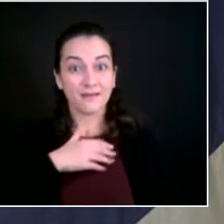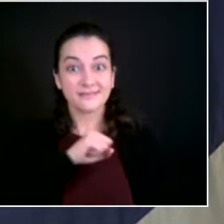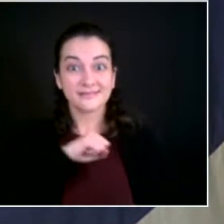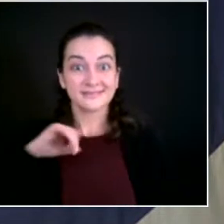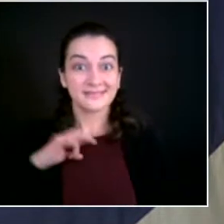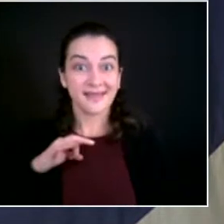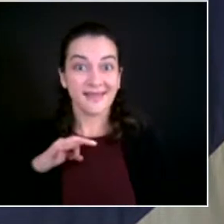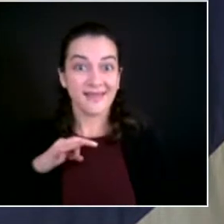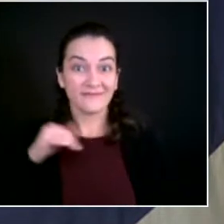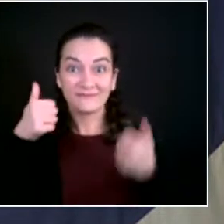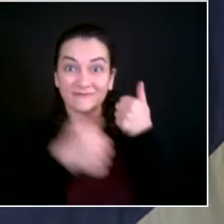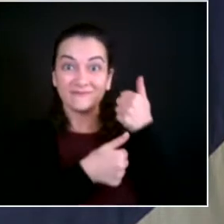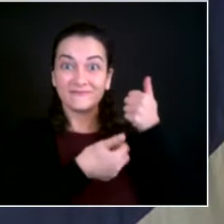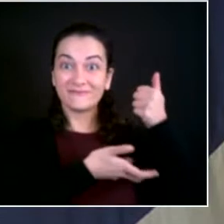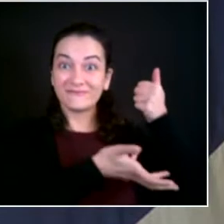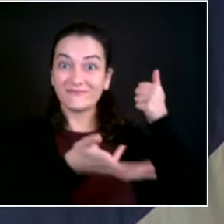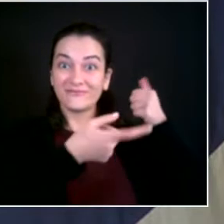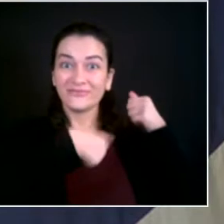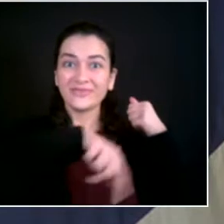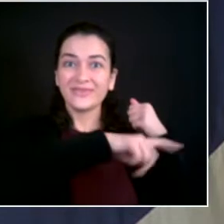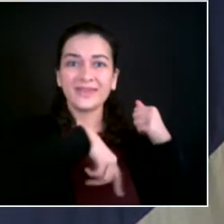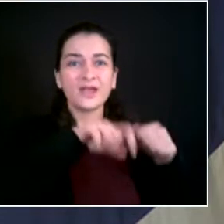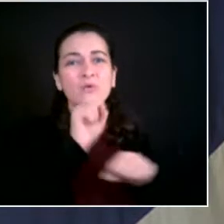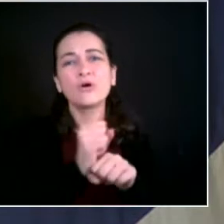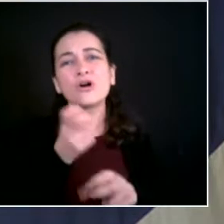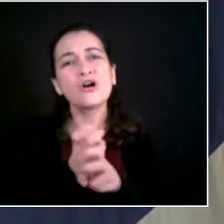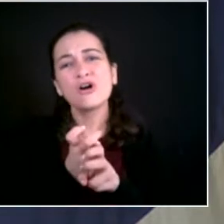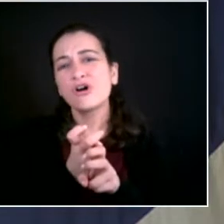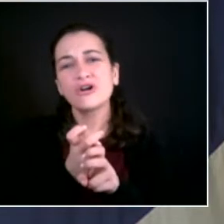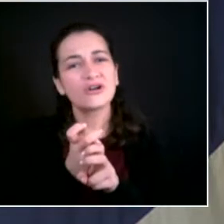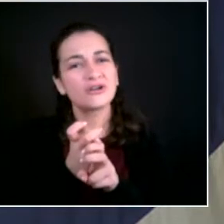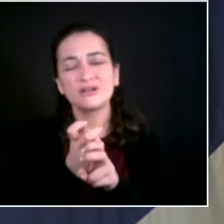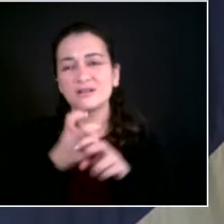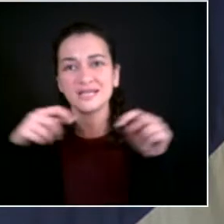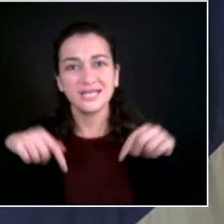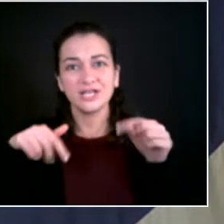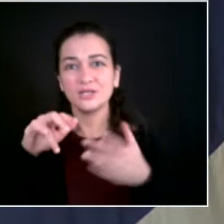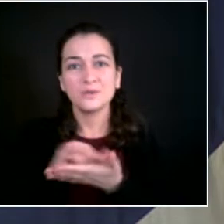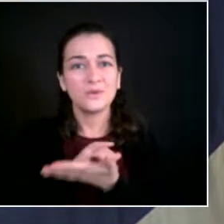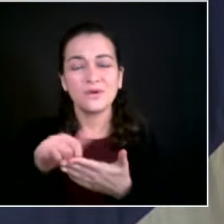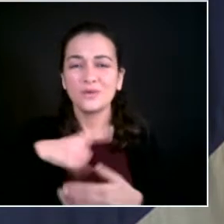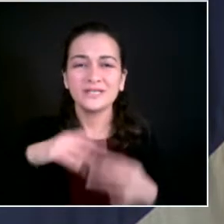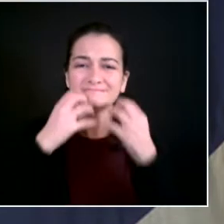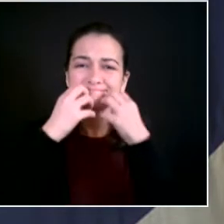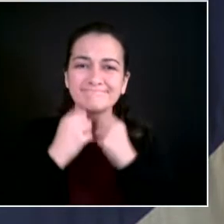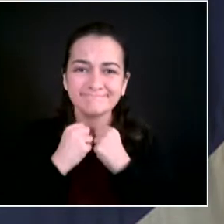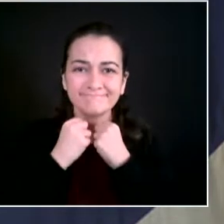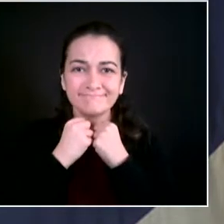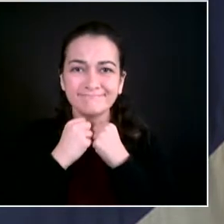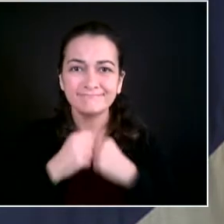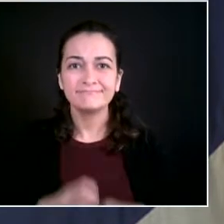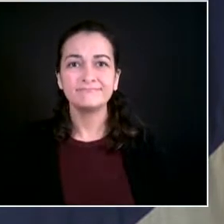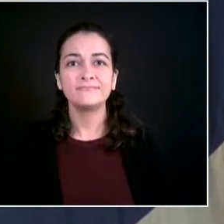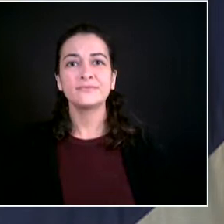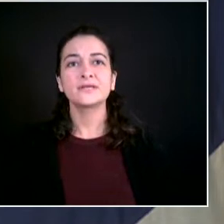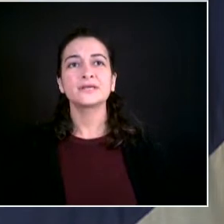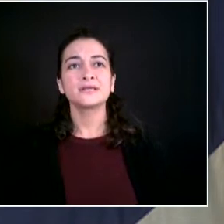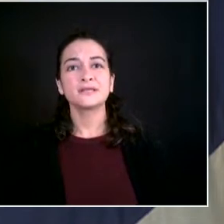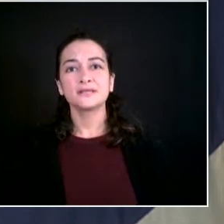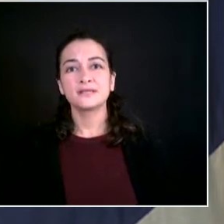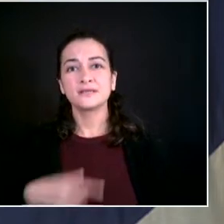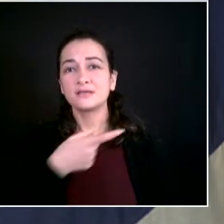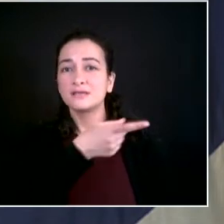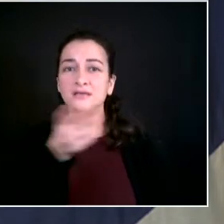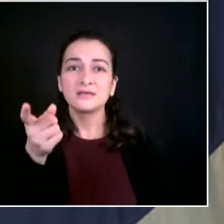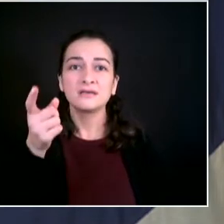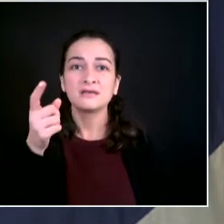the facts. Many people continue to feed whatever false narratives they want, but no one can dispute the